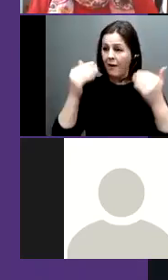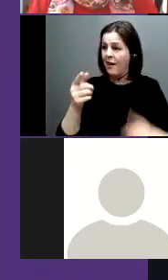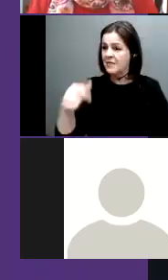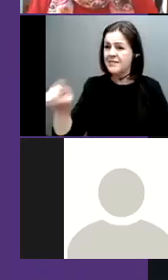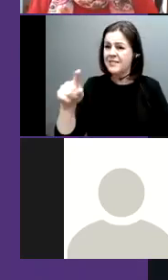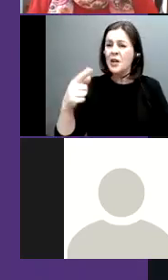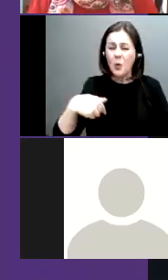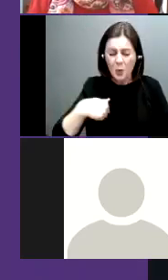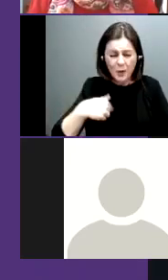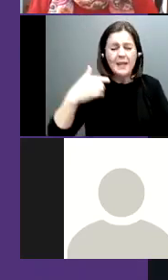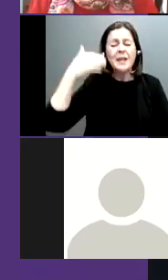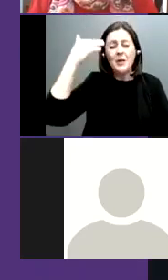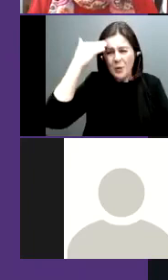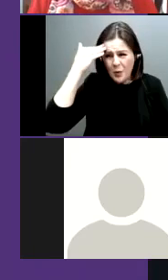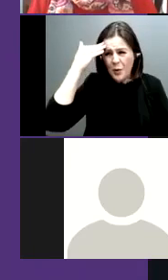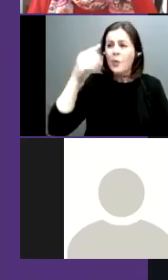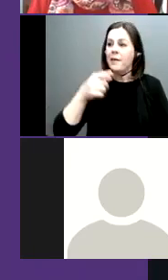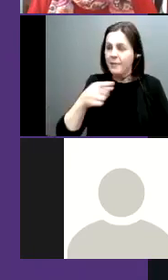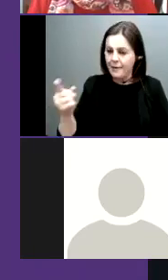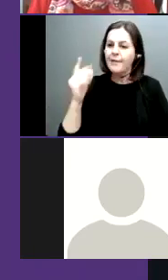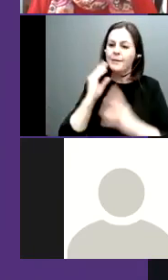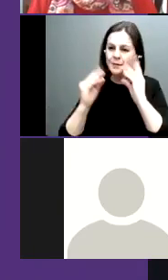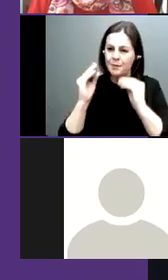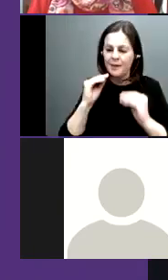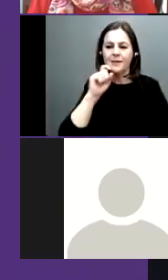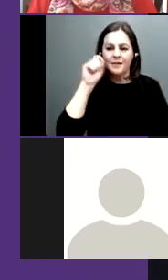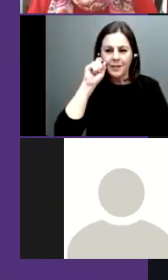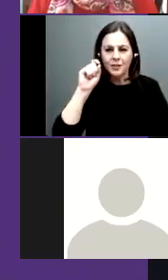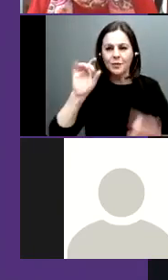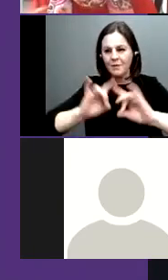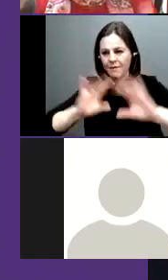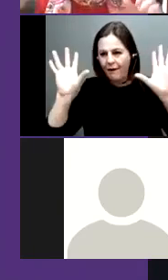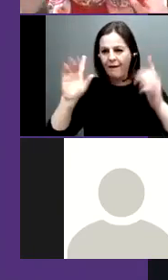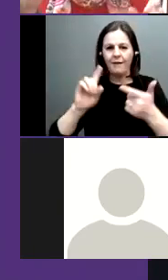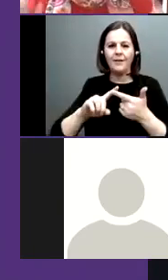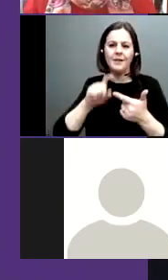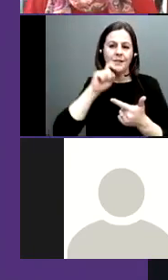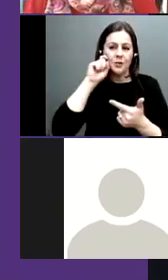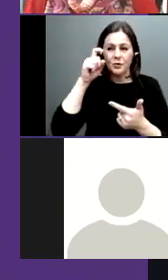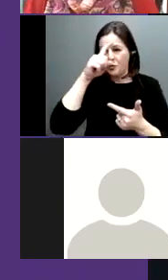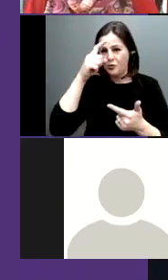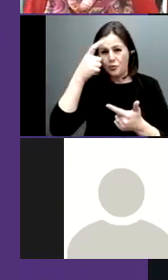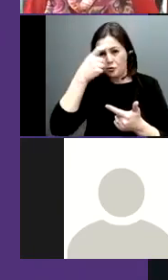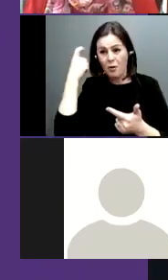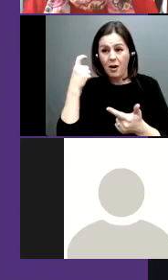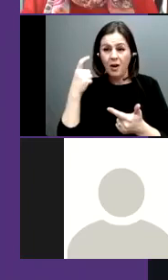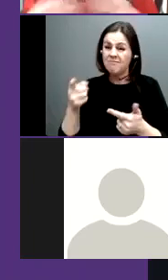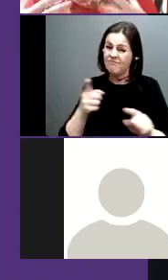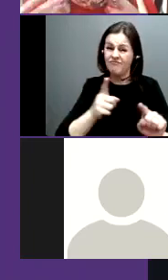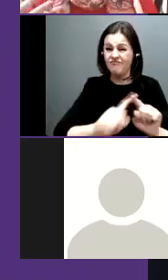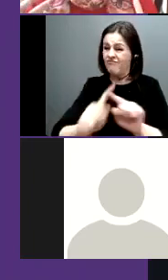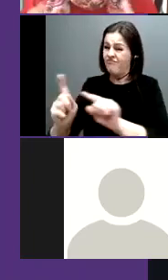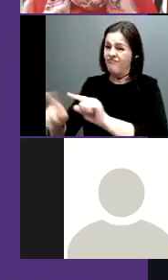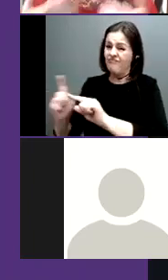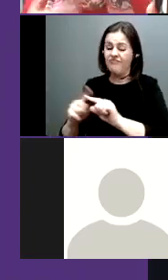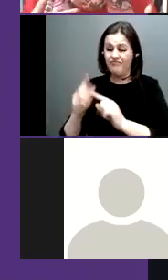the impact of sexual violence or sexual trauma from a variety of different sources. So what I